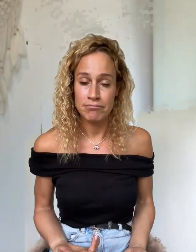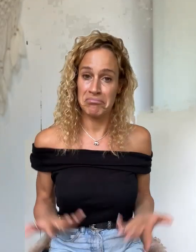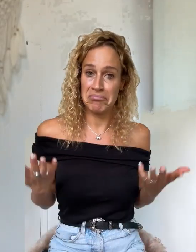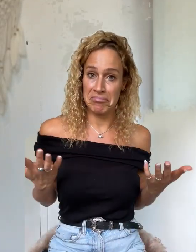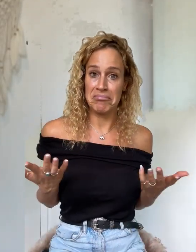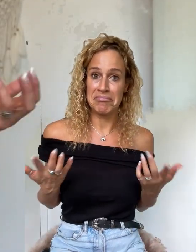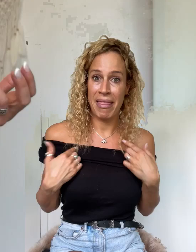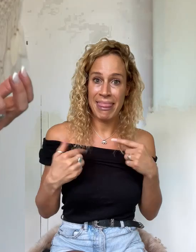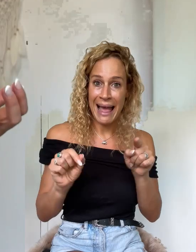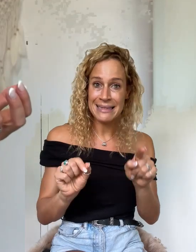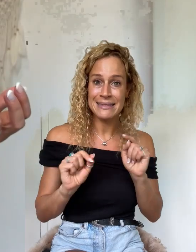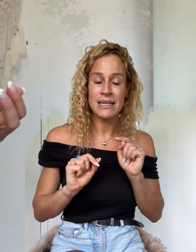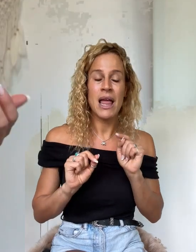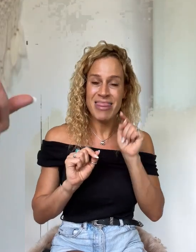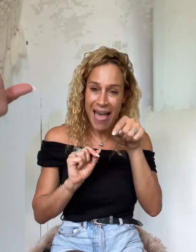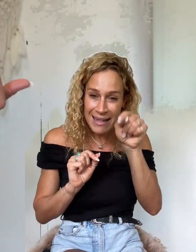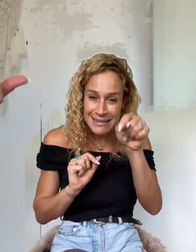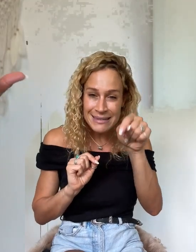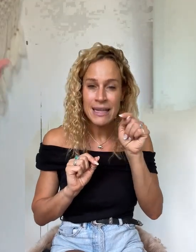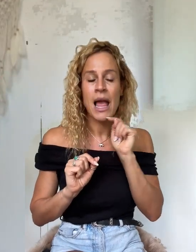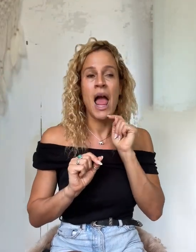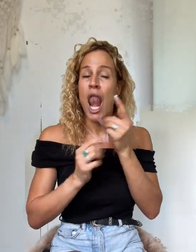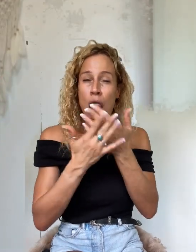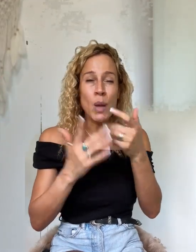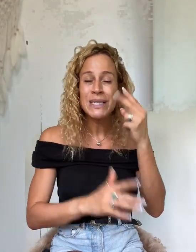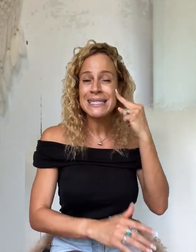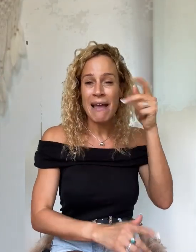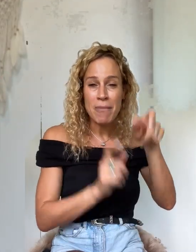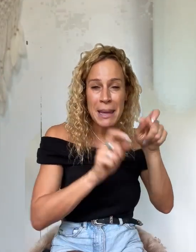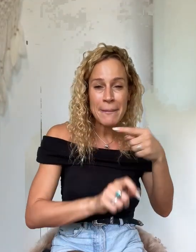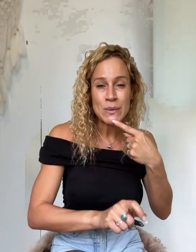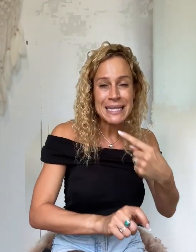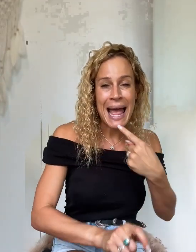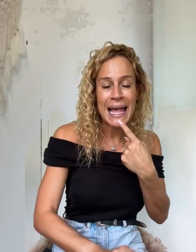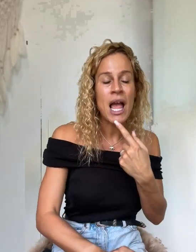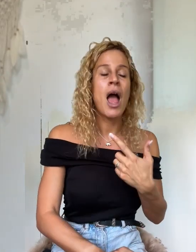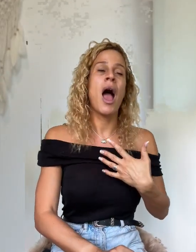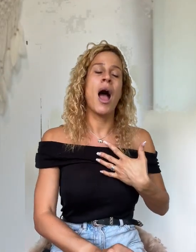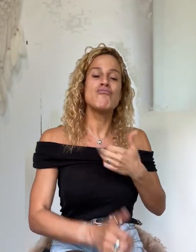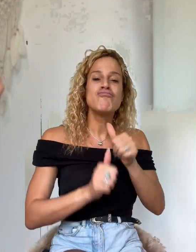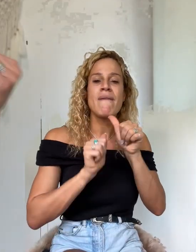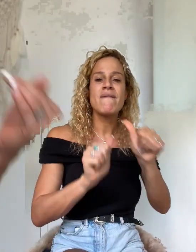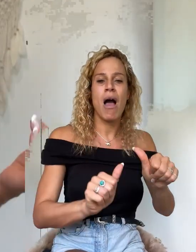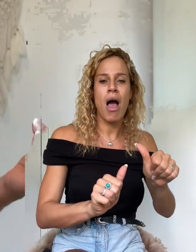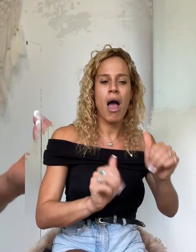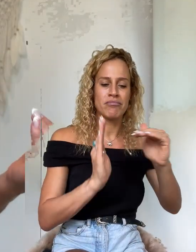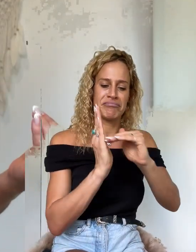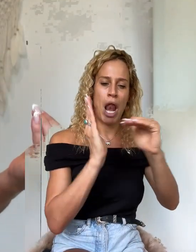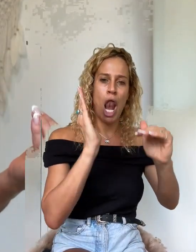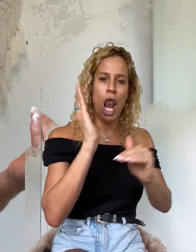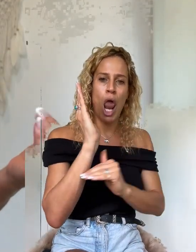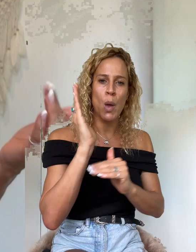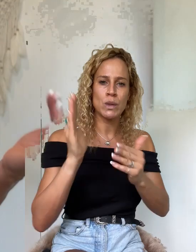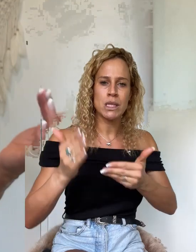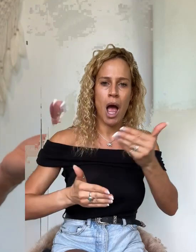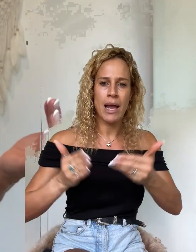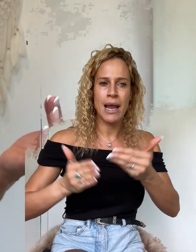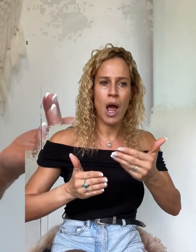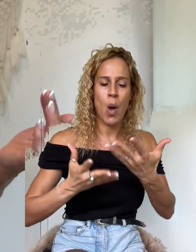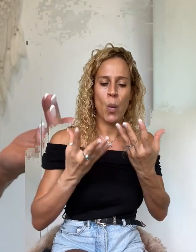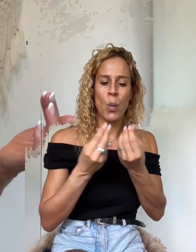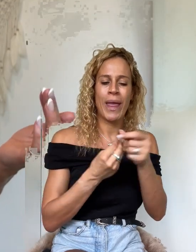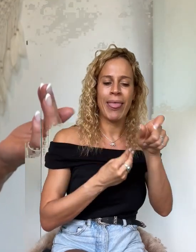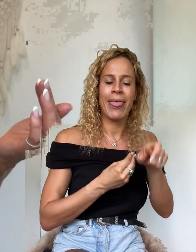Like, so many deaf people say, I'd rather have a substandard signer with a good attitude than